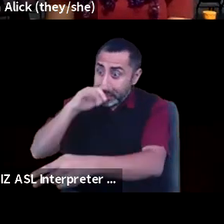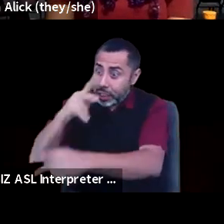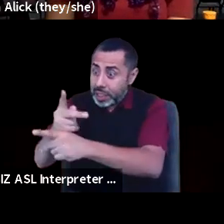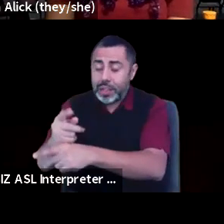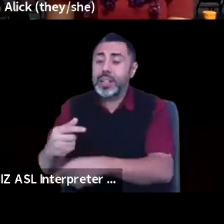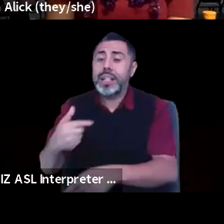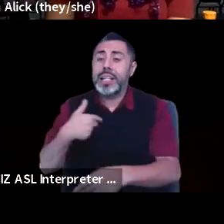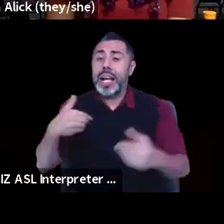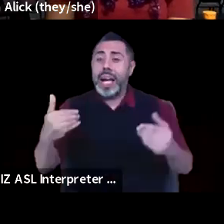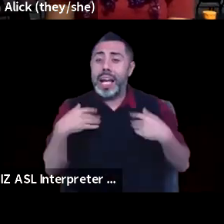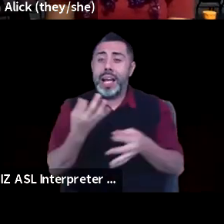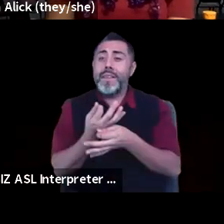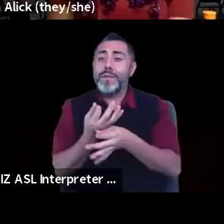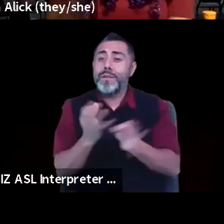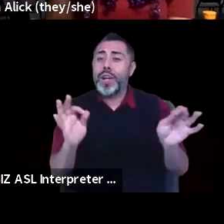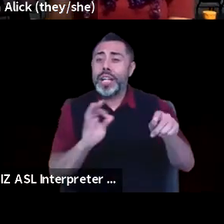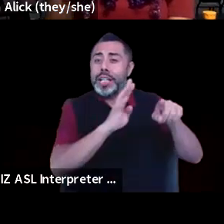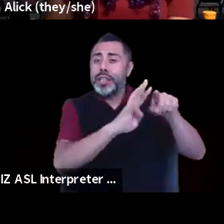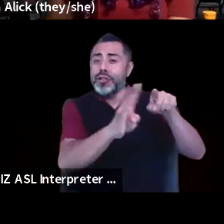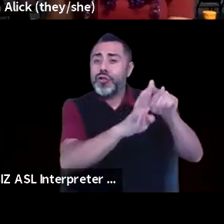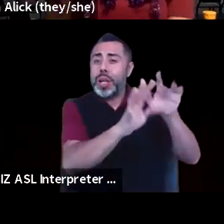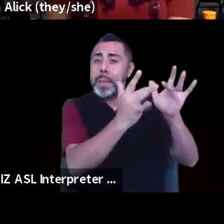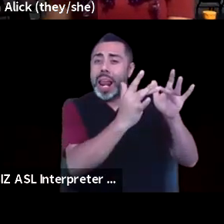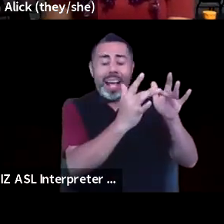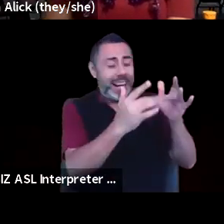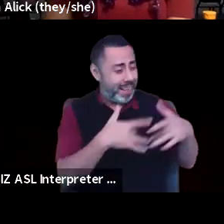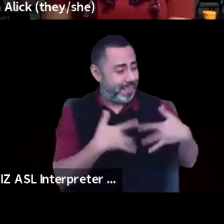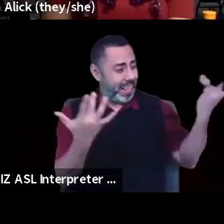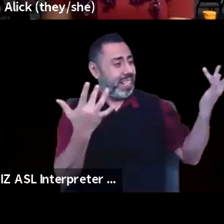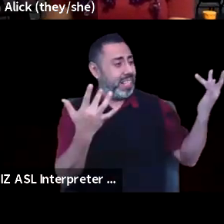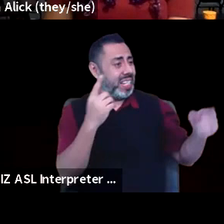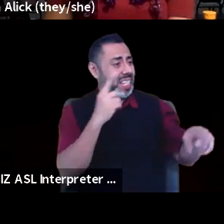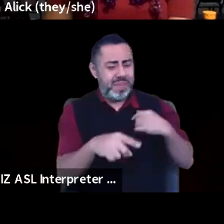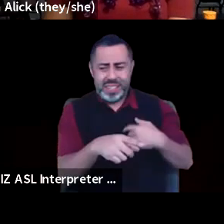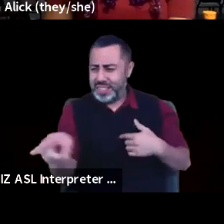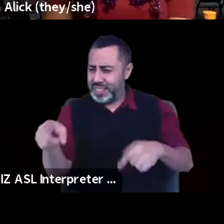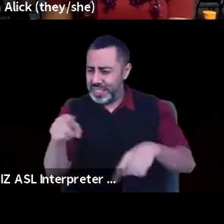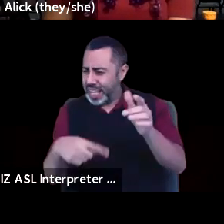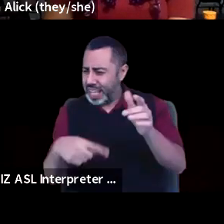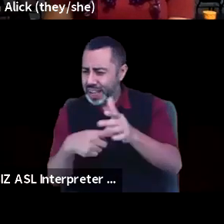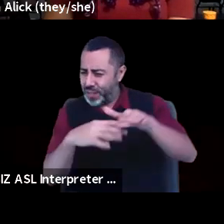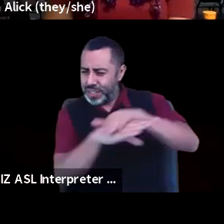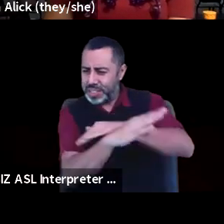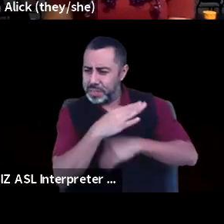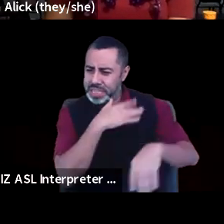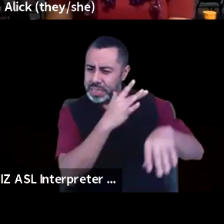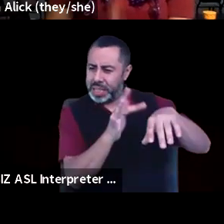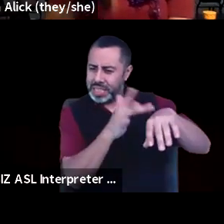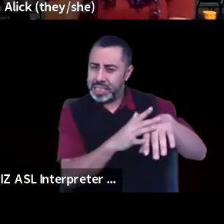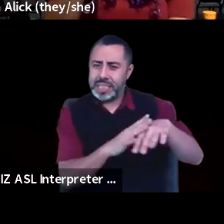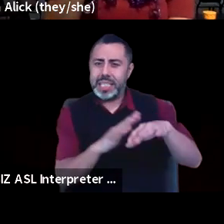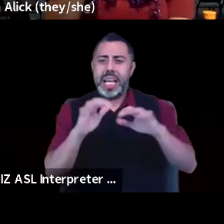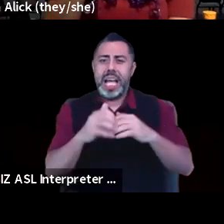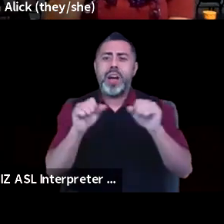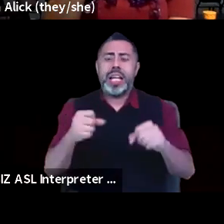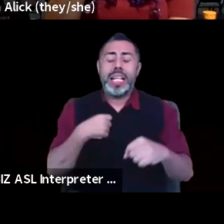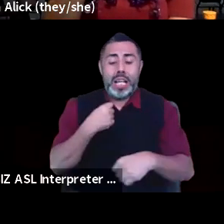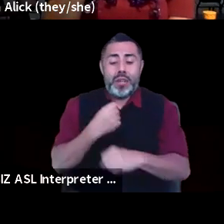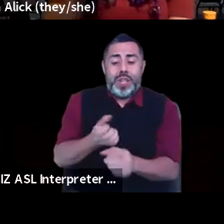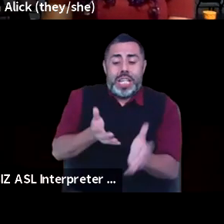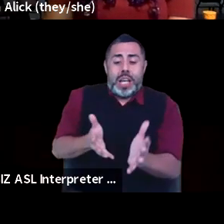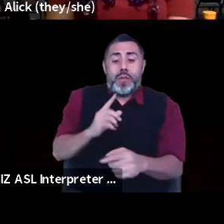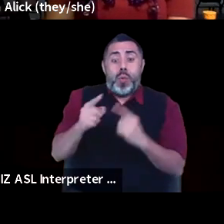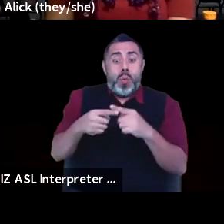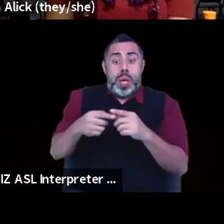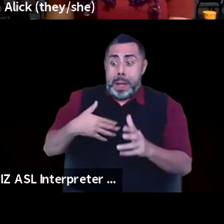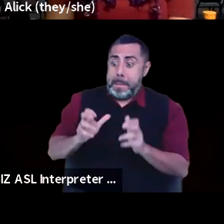people who need networking opportunities but can't access my space? How can I create conversation once I'm able to get back into the office, but